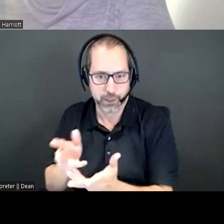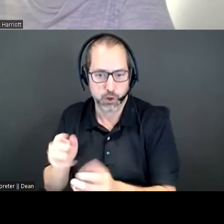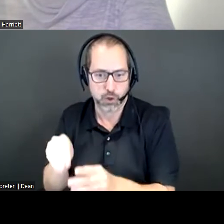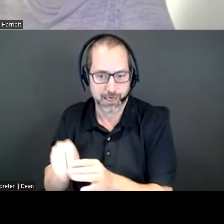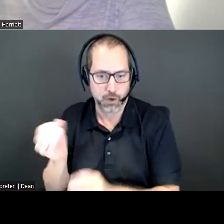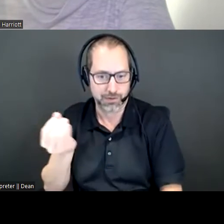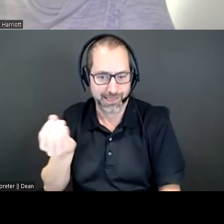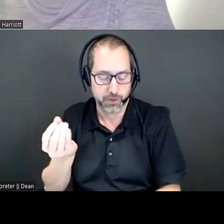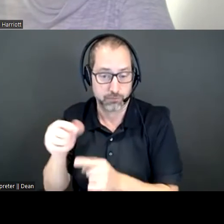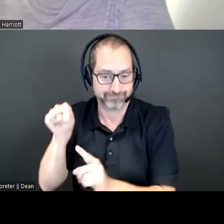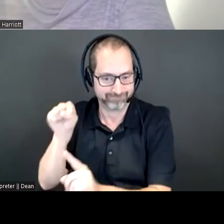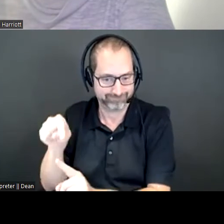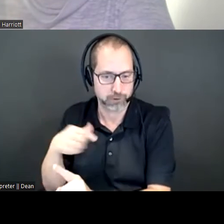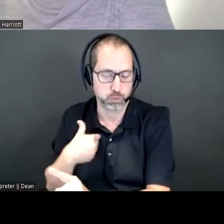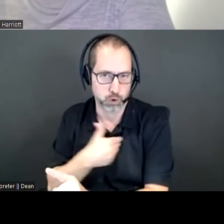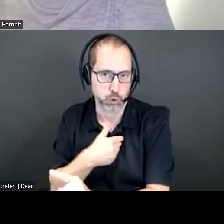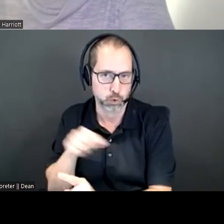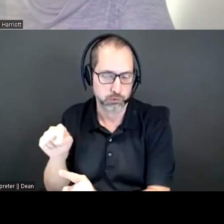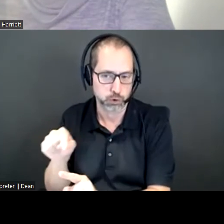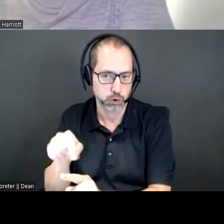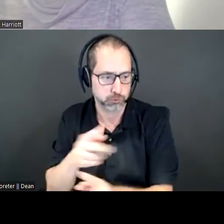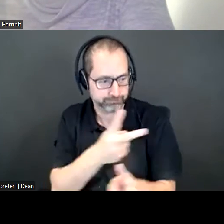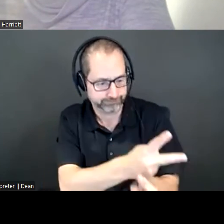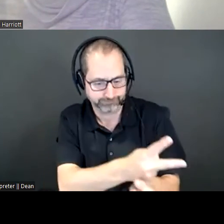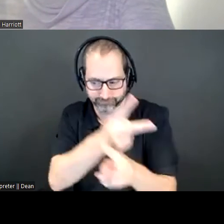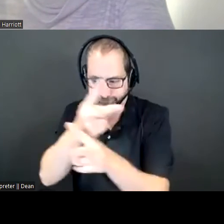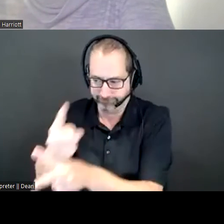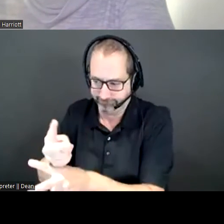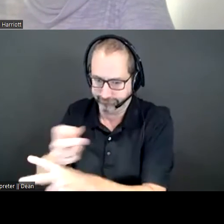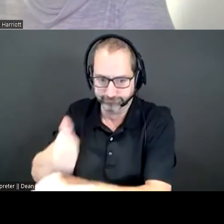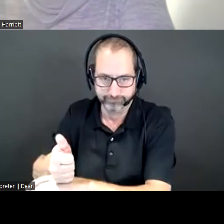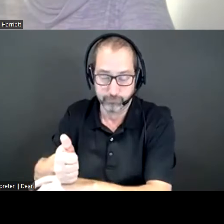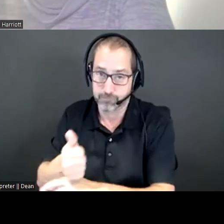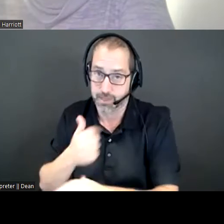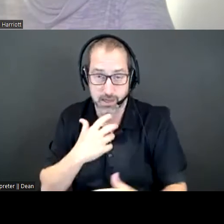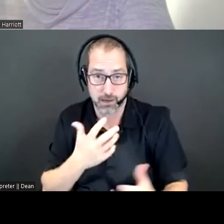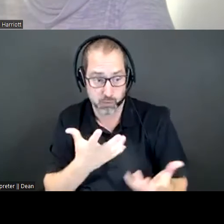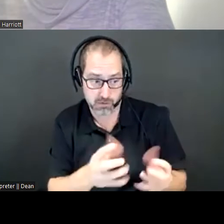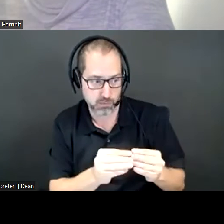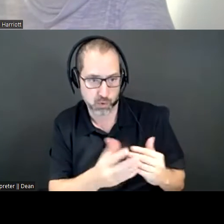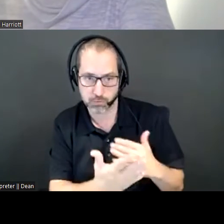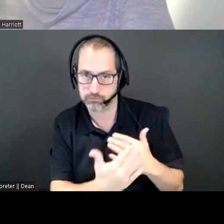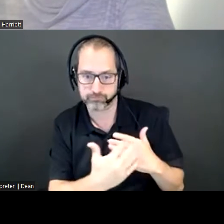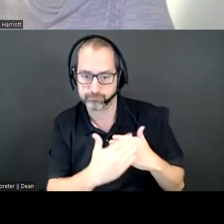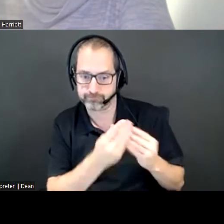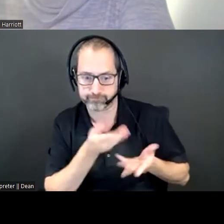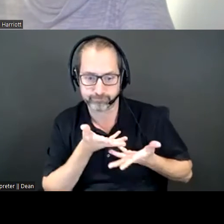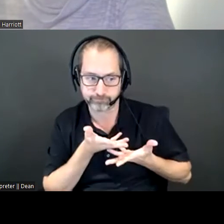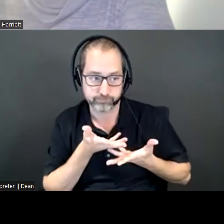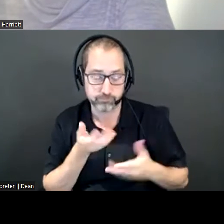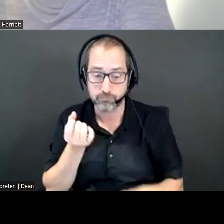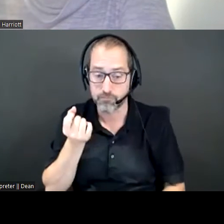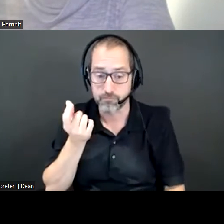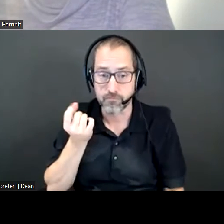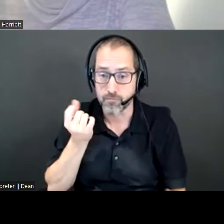particularly in Toronto. And I would like some guidance on that also, but the trouble is,